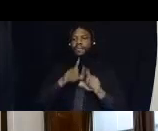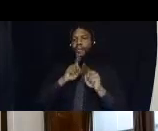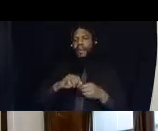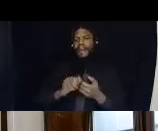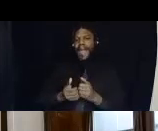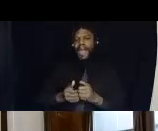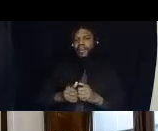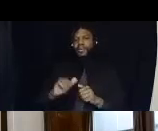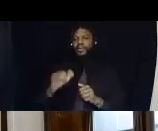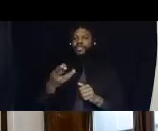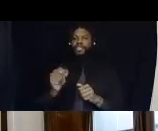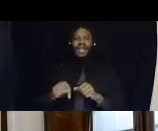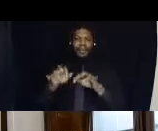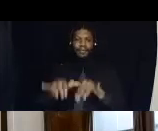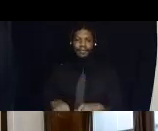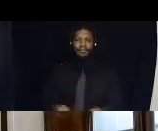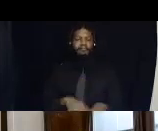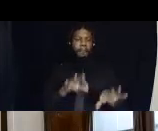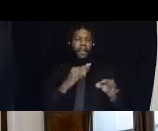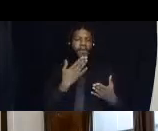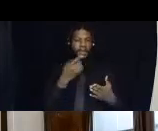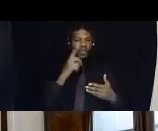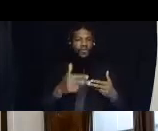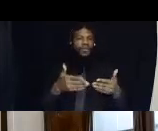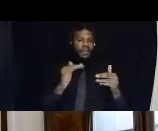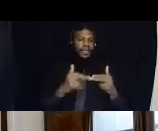Perfect. Thank you for the slide change.